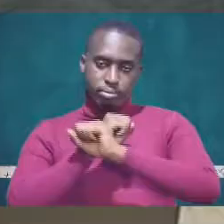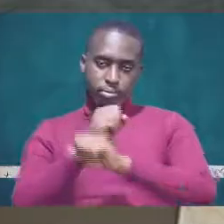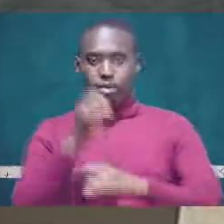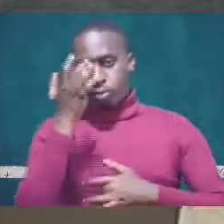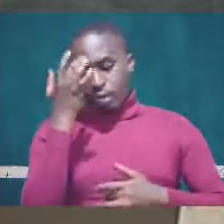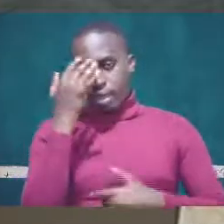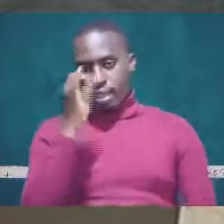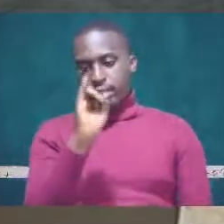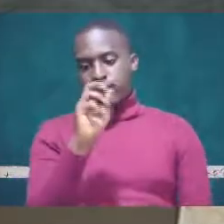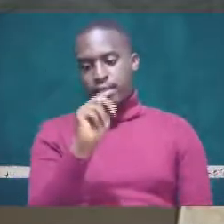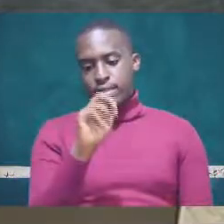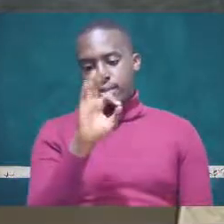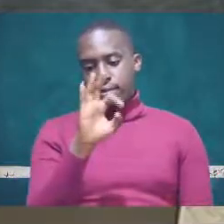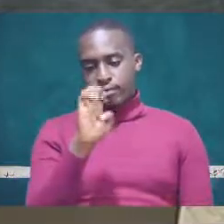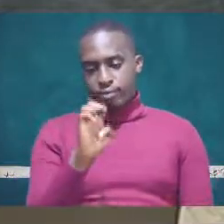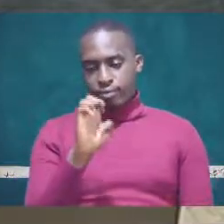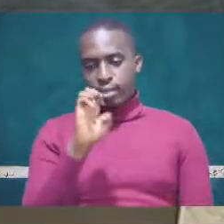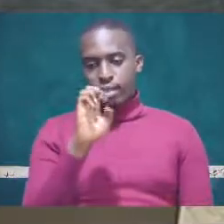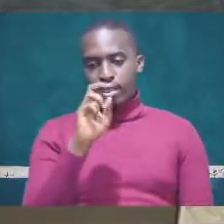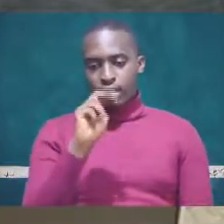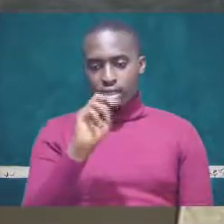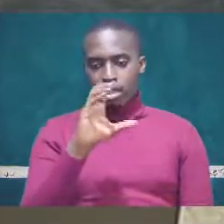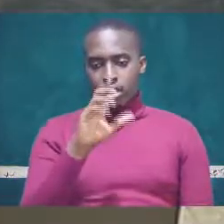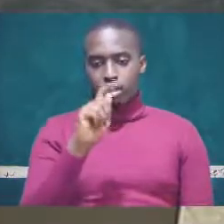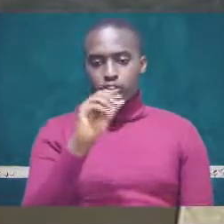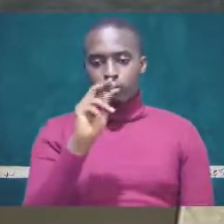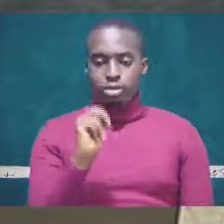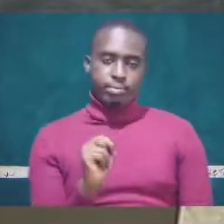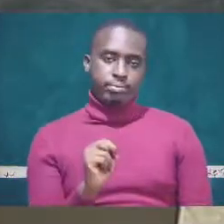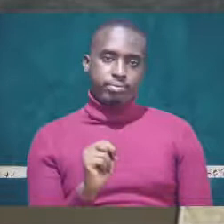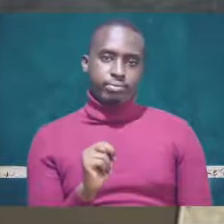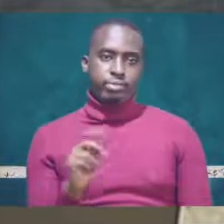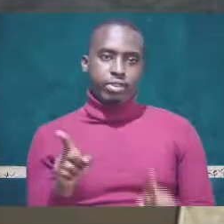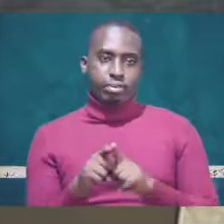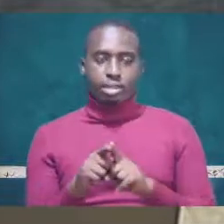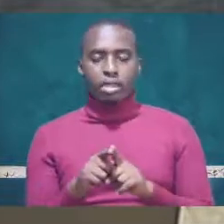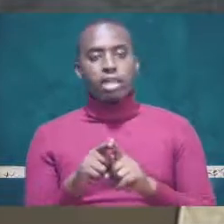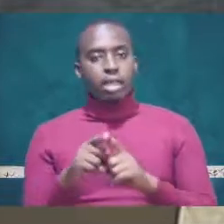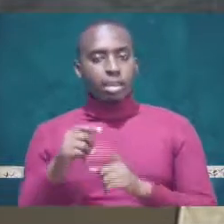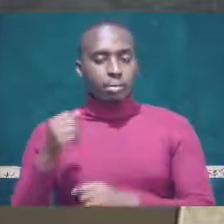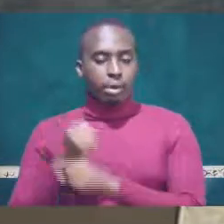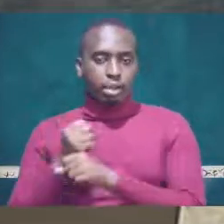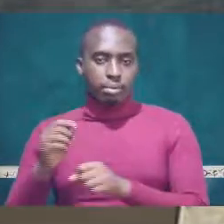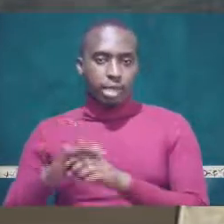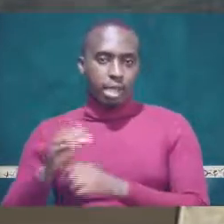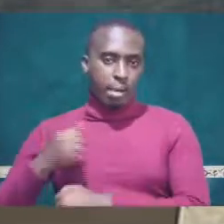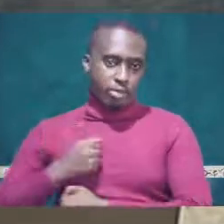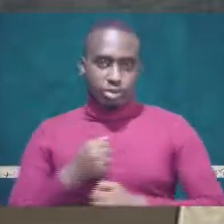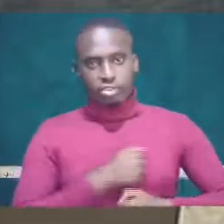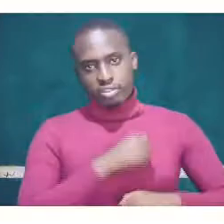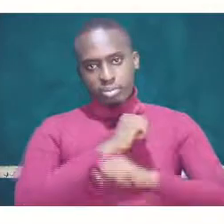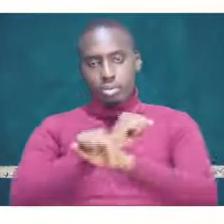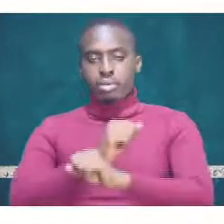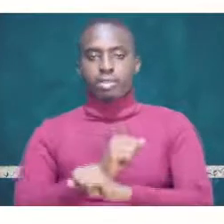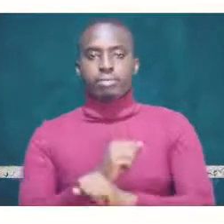mentioned it earlier, they are responsible for fighting the infections in our body. They are acting as body soldiers. We have tensors. Where are the